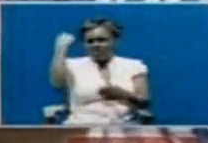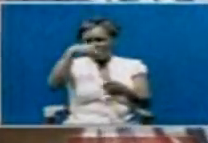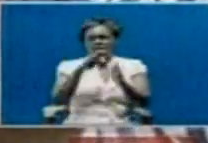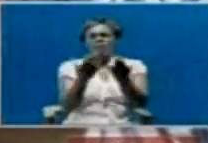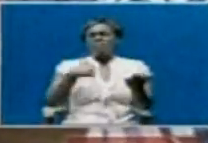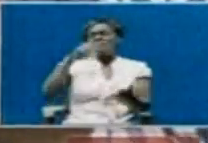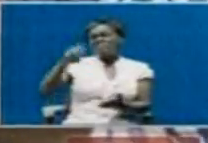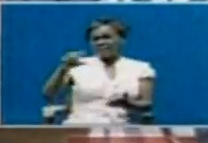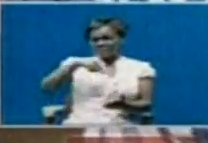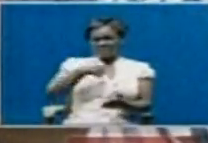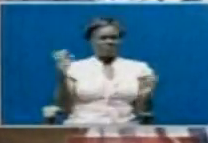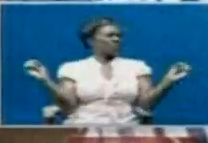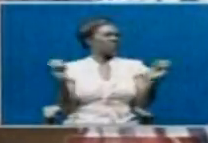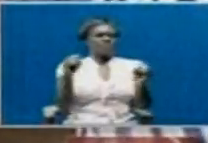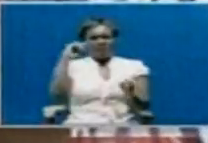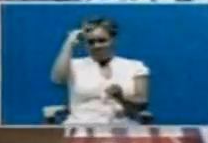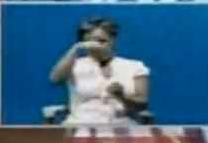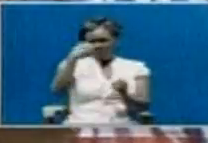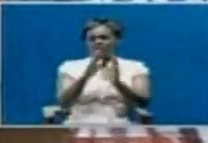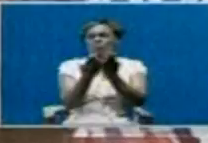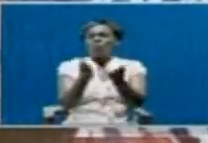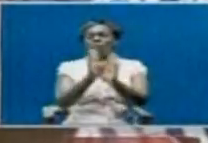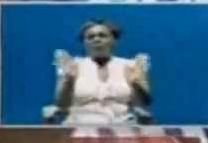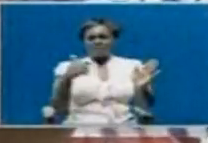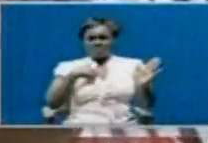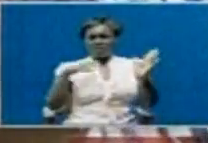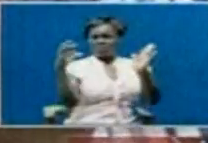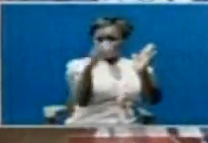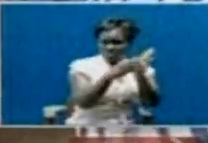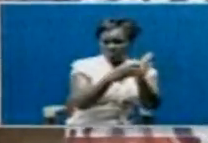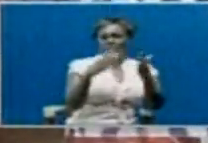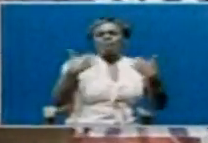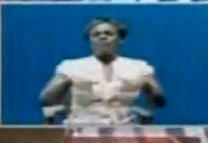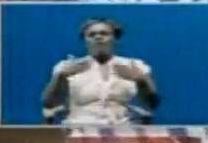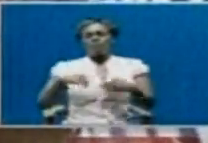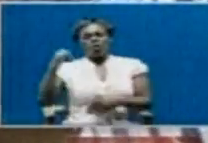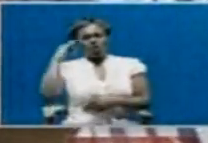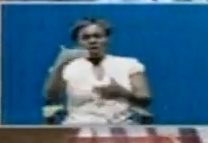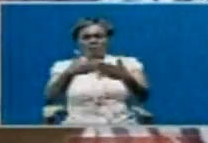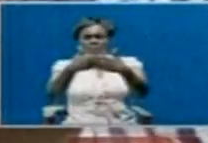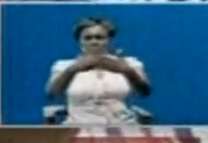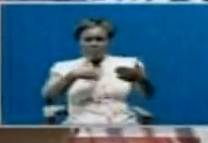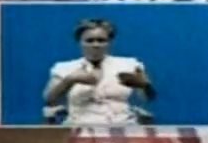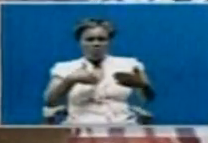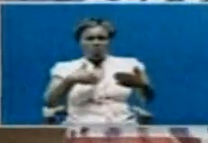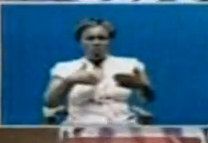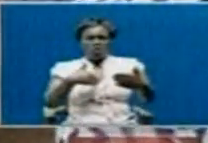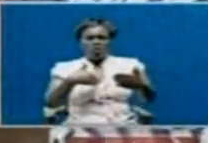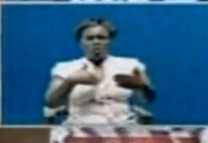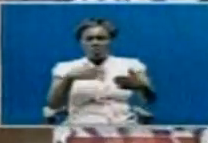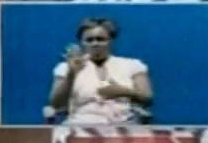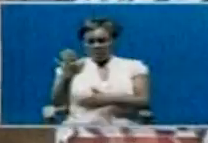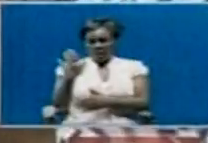myself anywhere else. Facebook. I just post my stuff. I get guys calling. Yeah. Even before the big break.